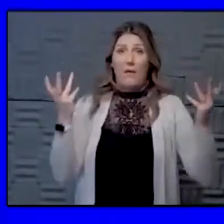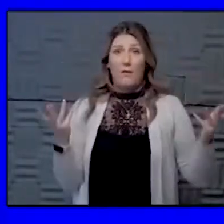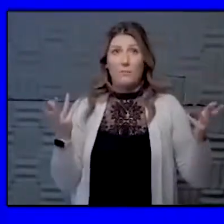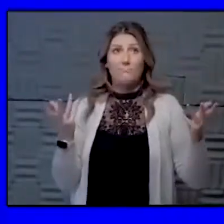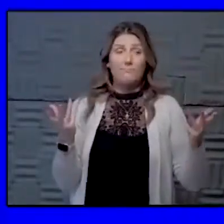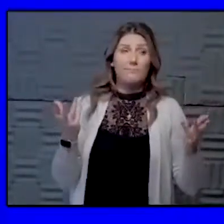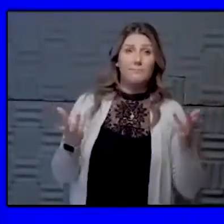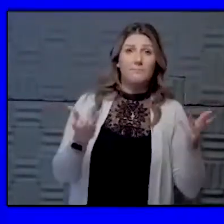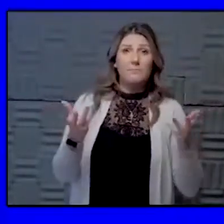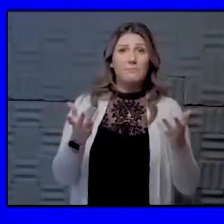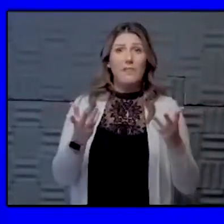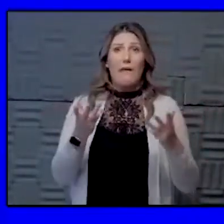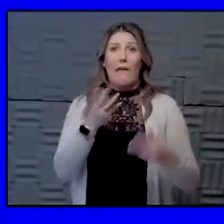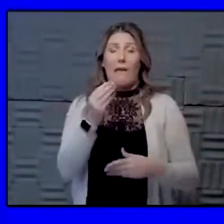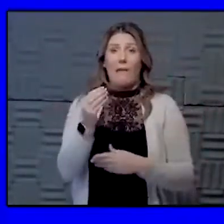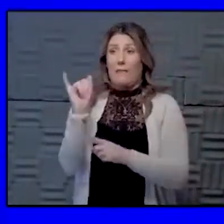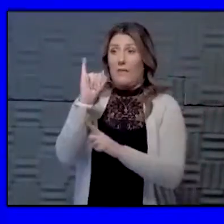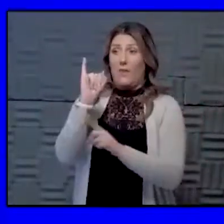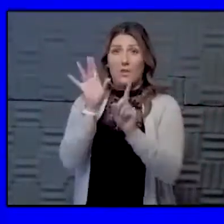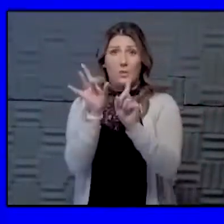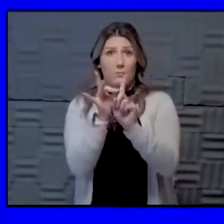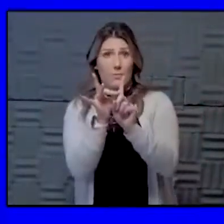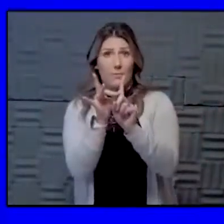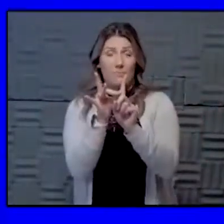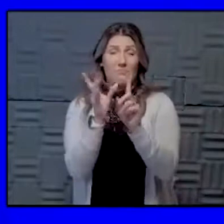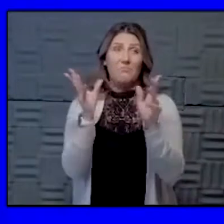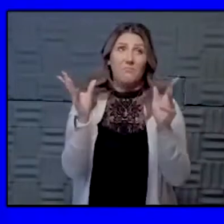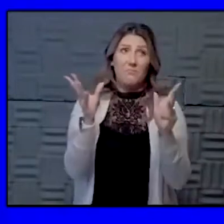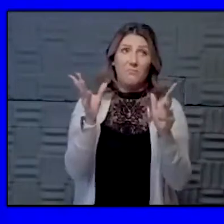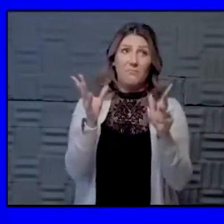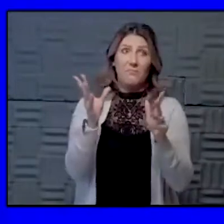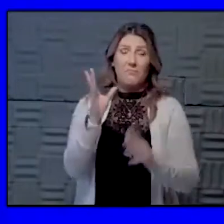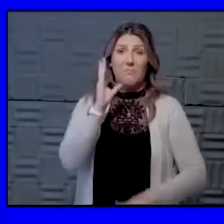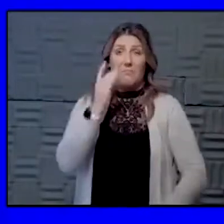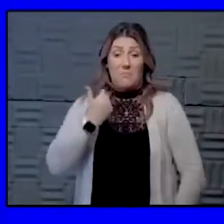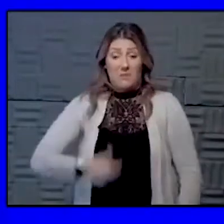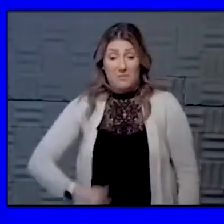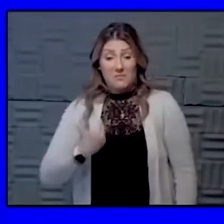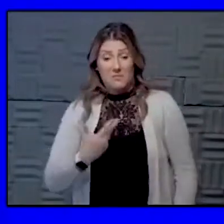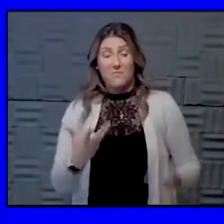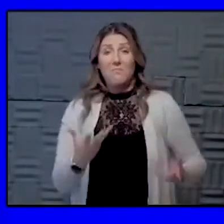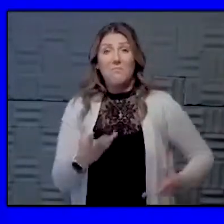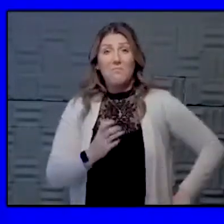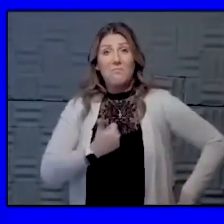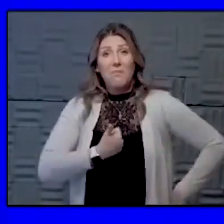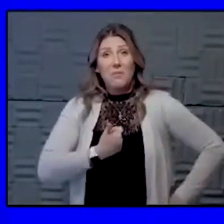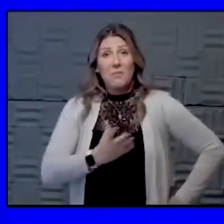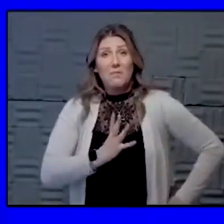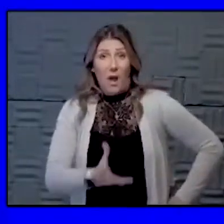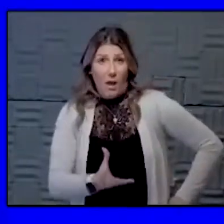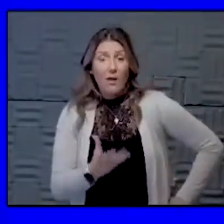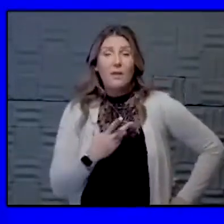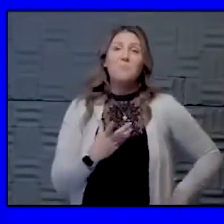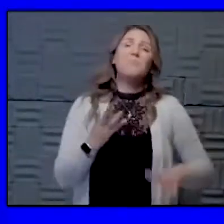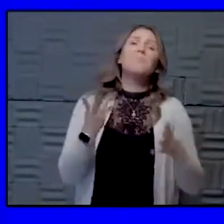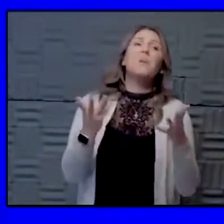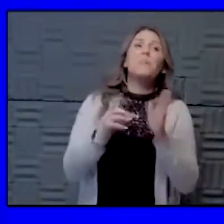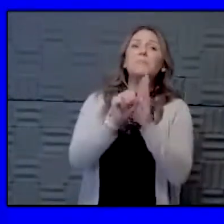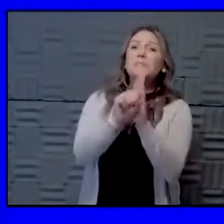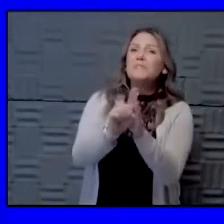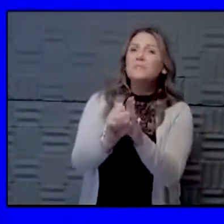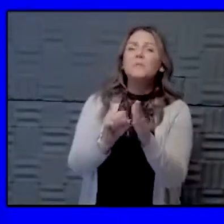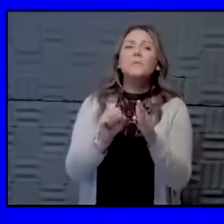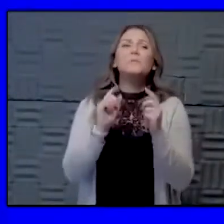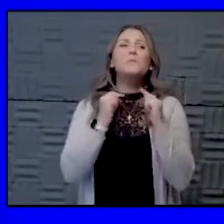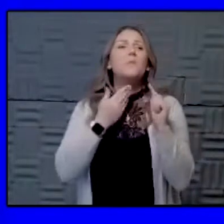do get the infection, I will more likely than be fine. But I still may have symptoms such as maybe a sore throat or a little bit of